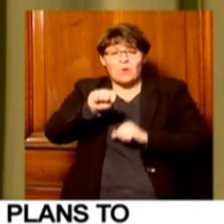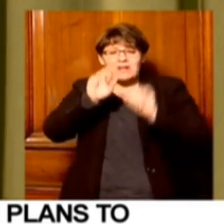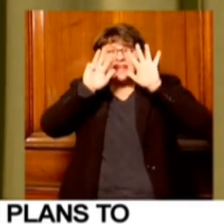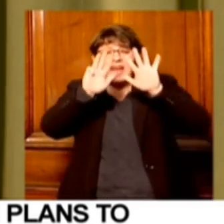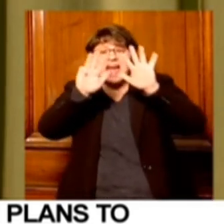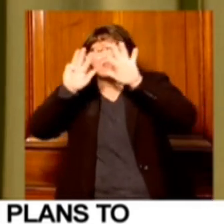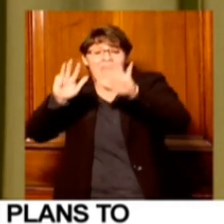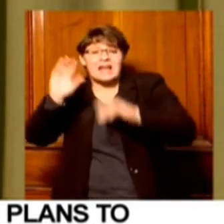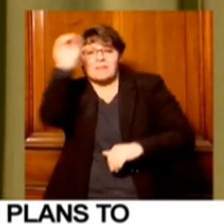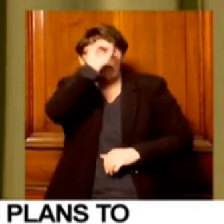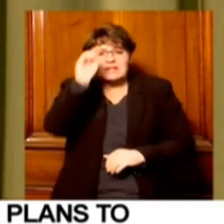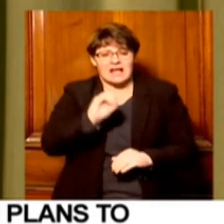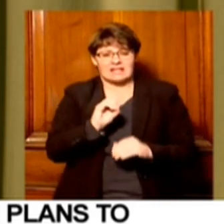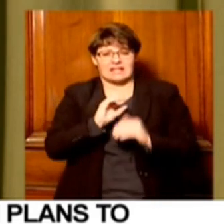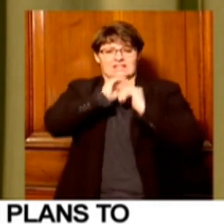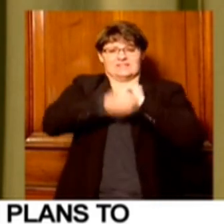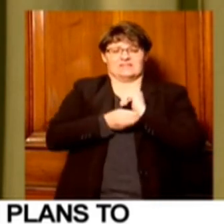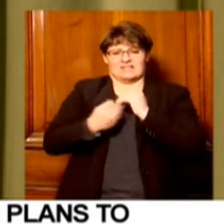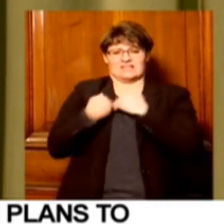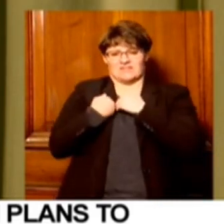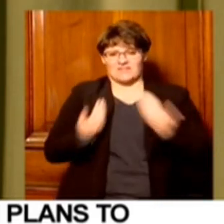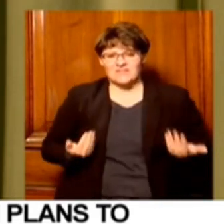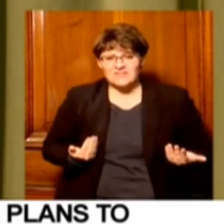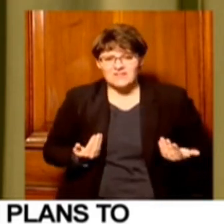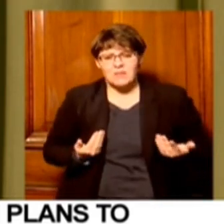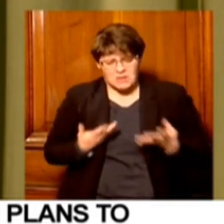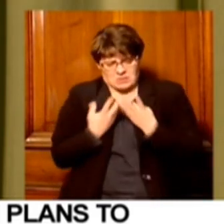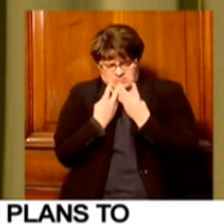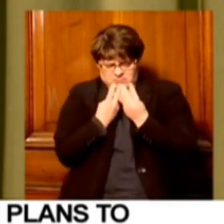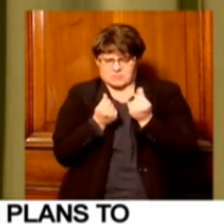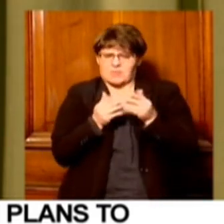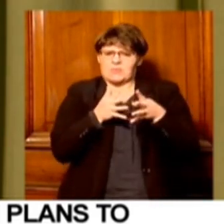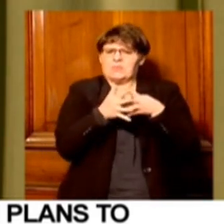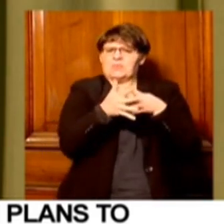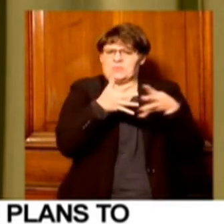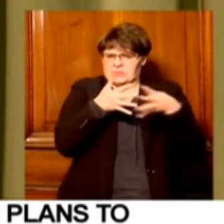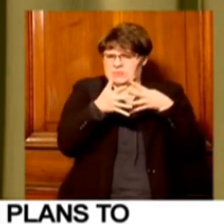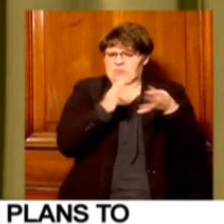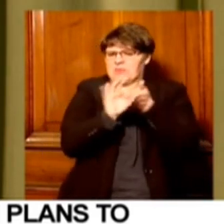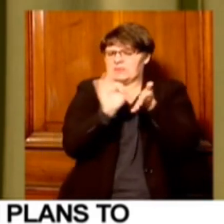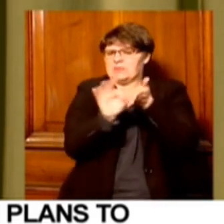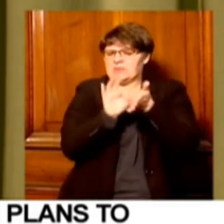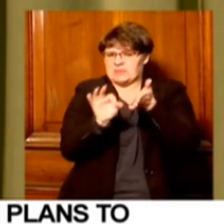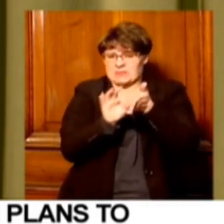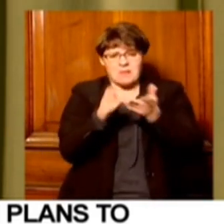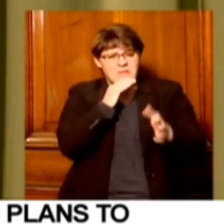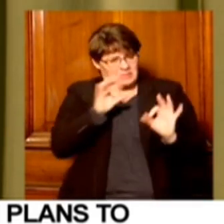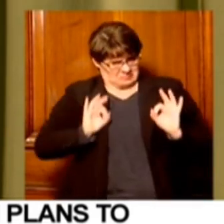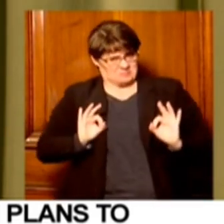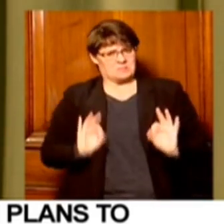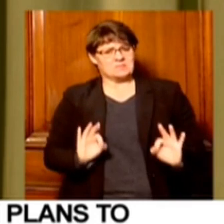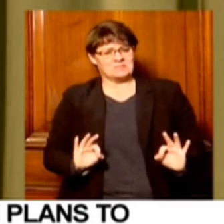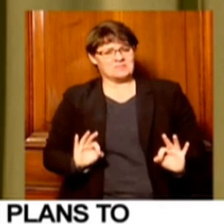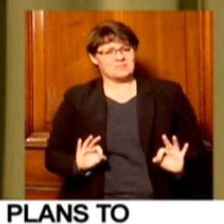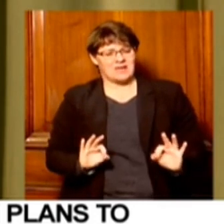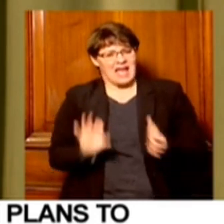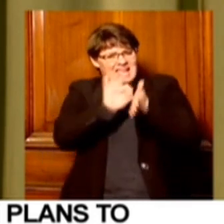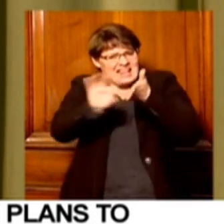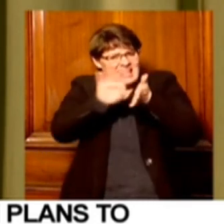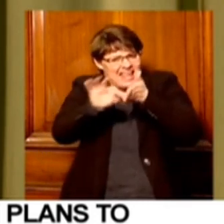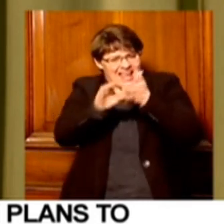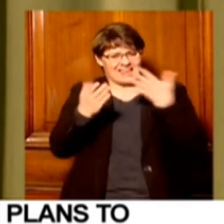99.99%, depending on which study you read. But you can see just how efficient the reviews